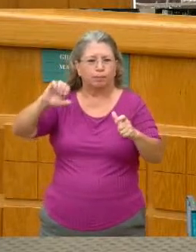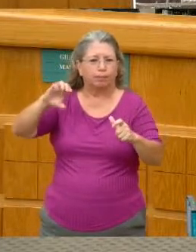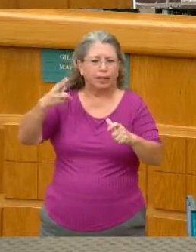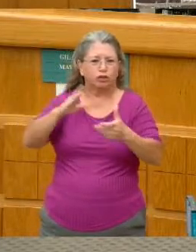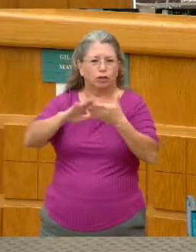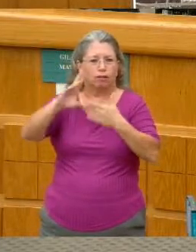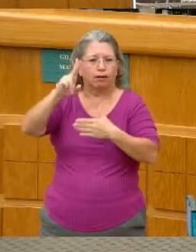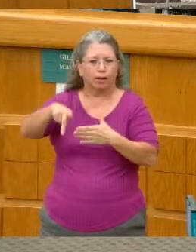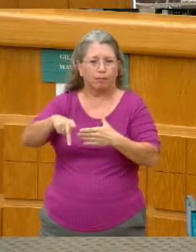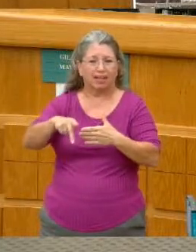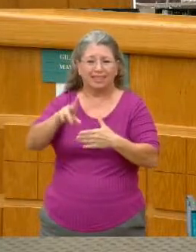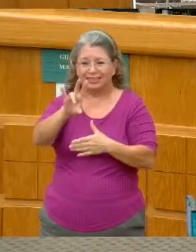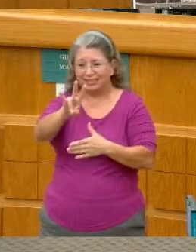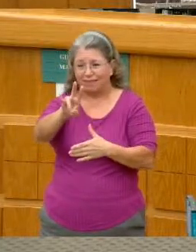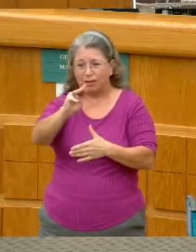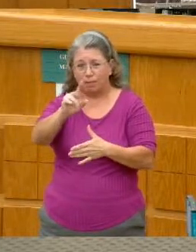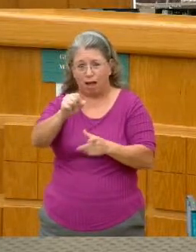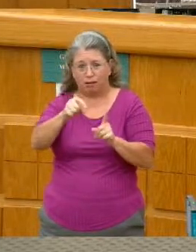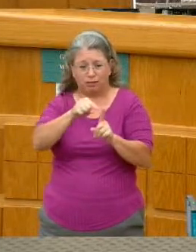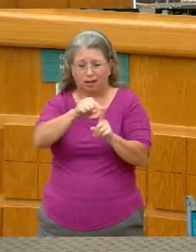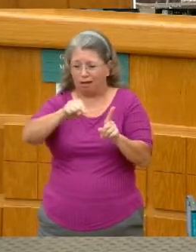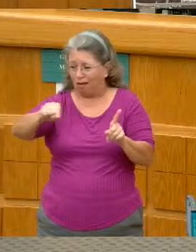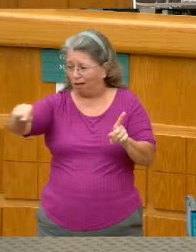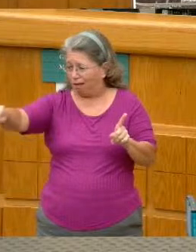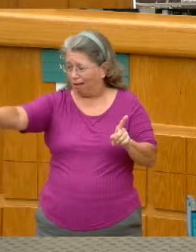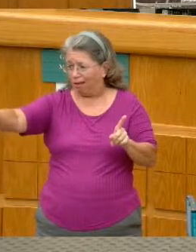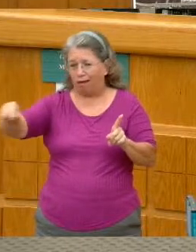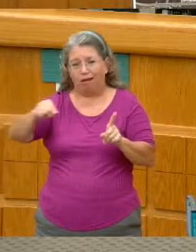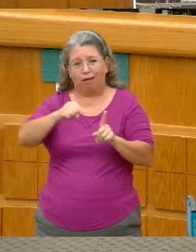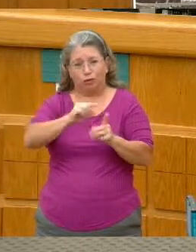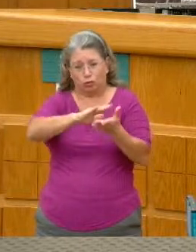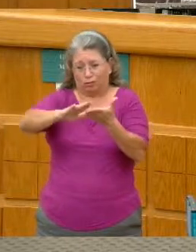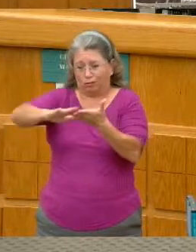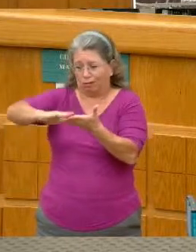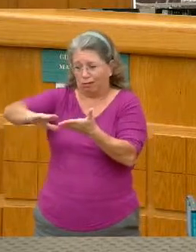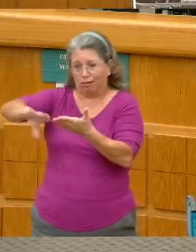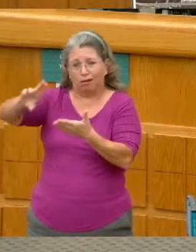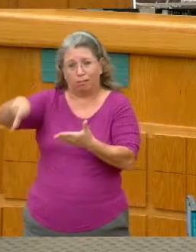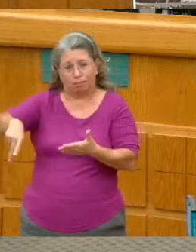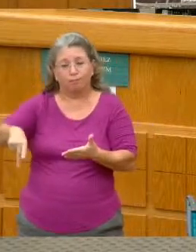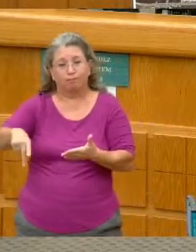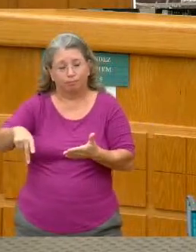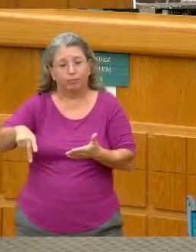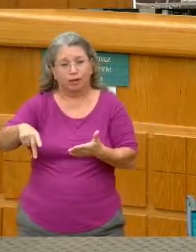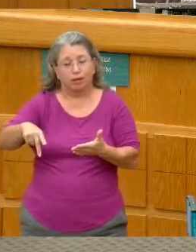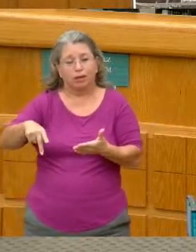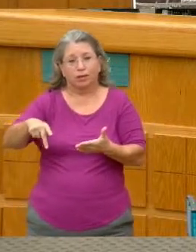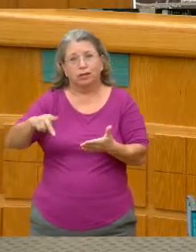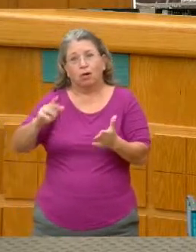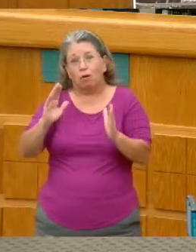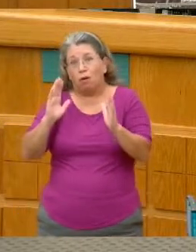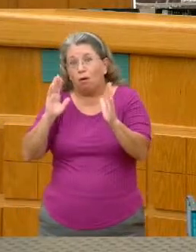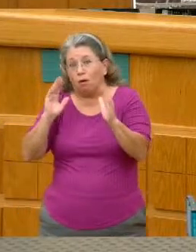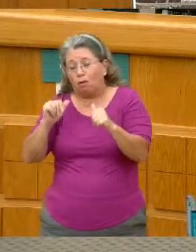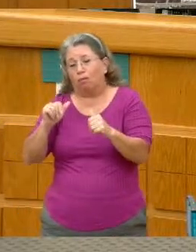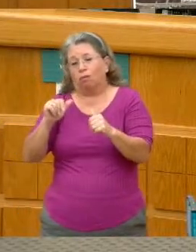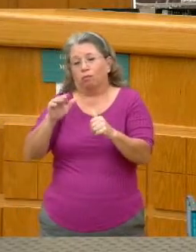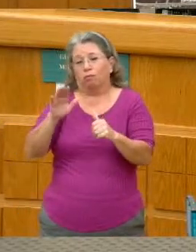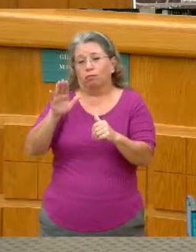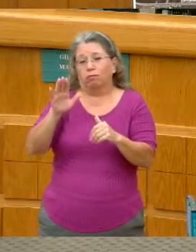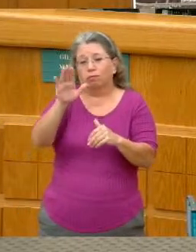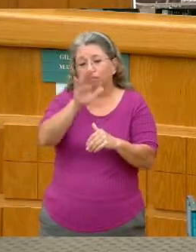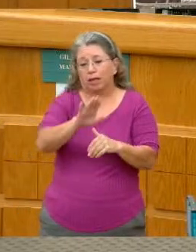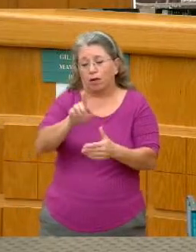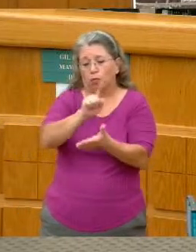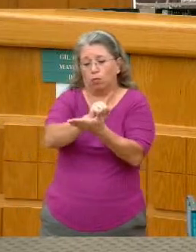to clean up our beach, so that inevitably, hopefully in a week or so, we